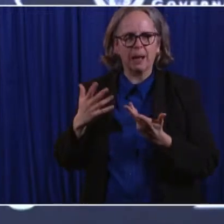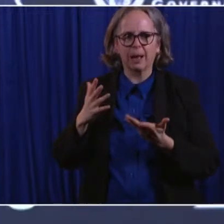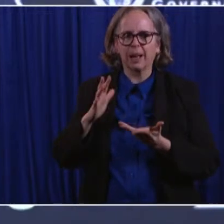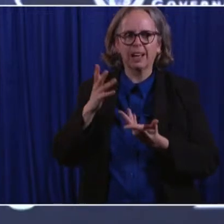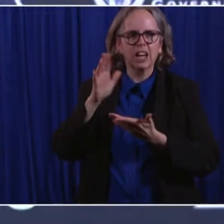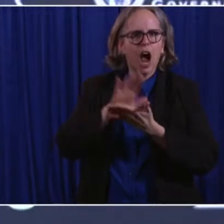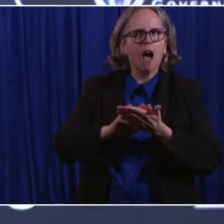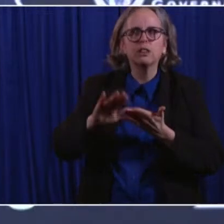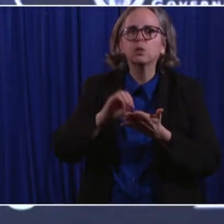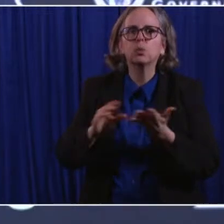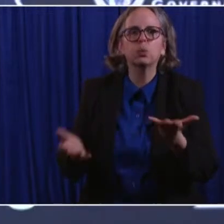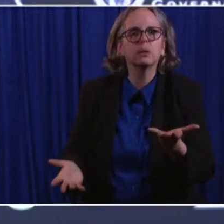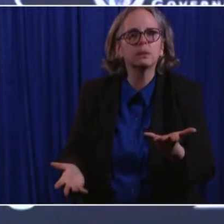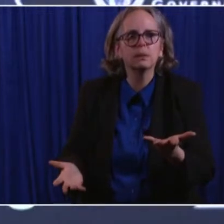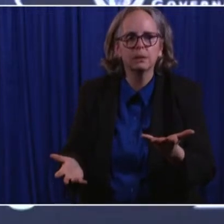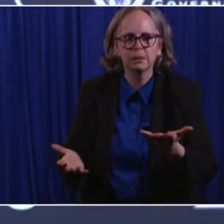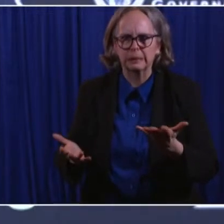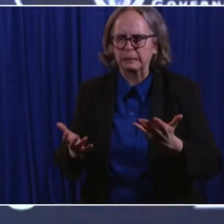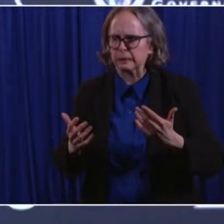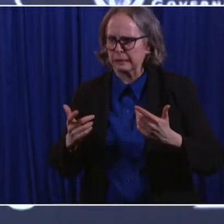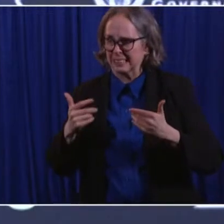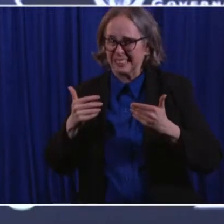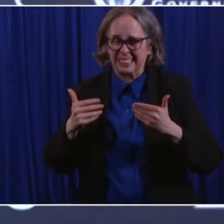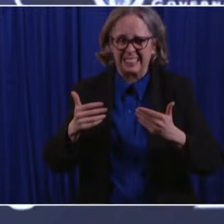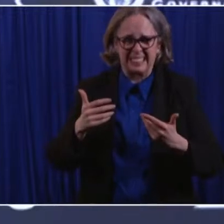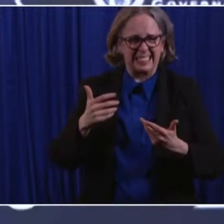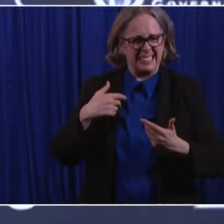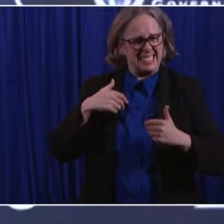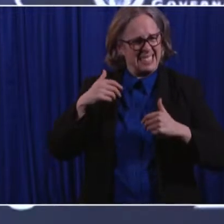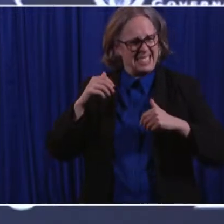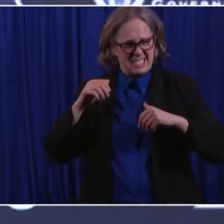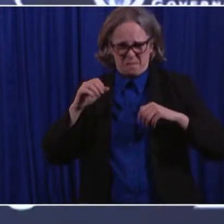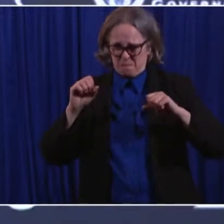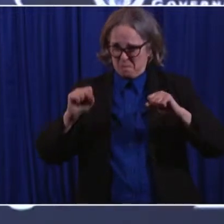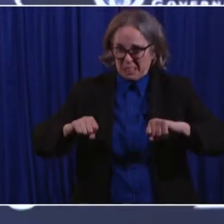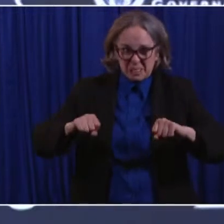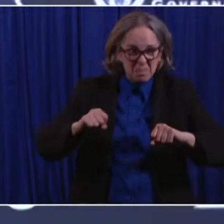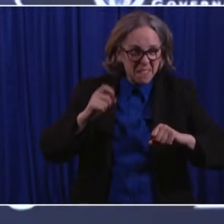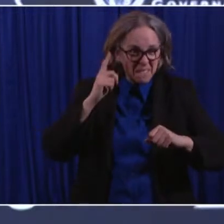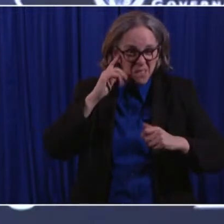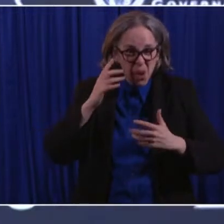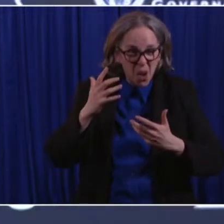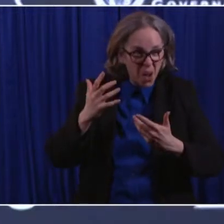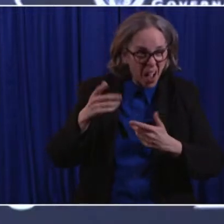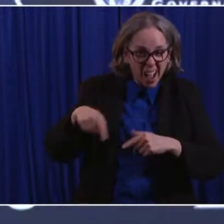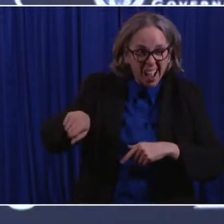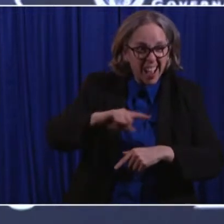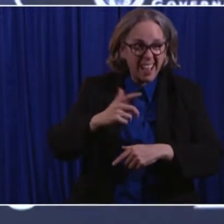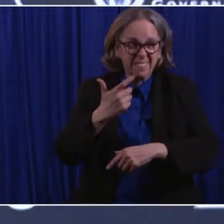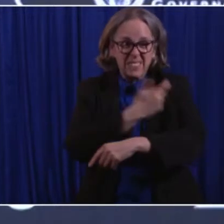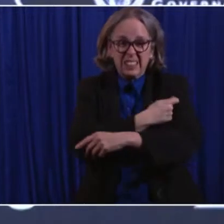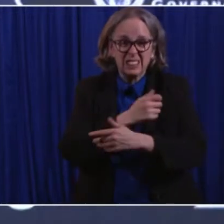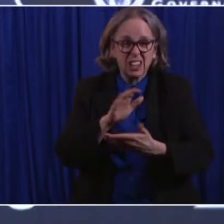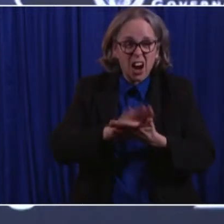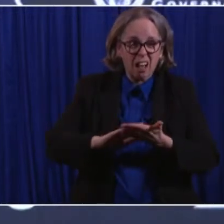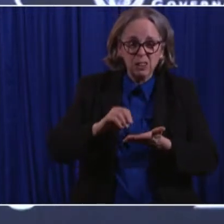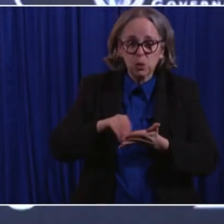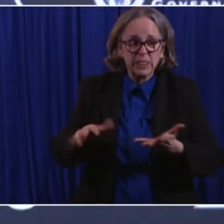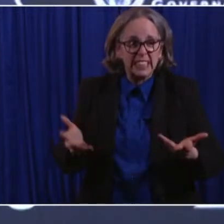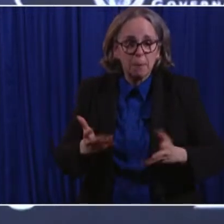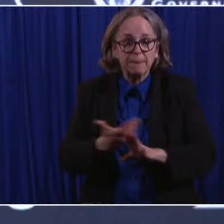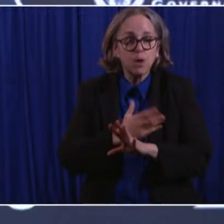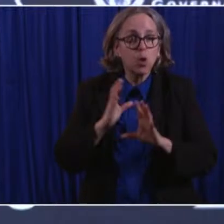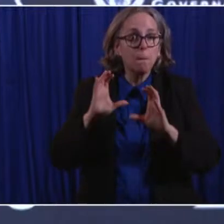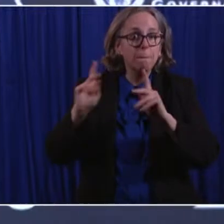we're trying to see if it's going to be possible to start in and do any college students before they leave for the summer. We would love to